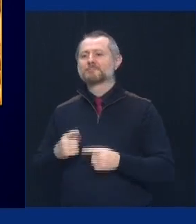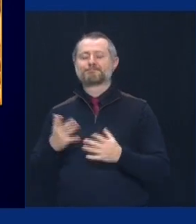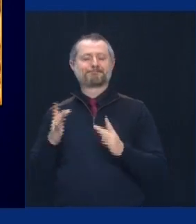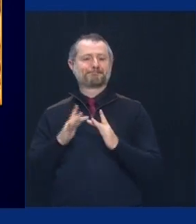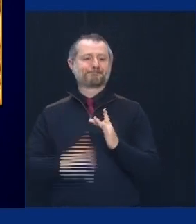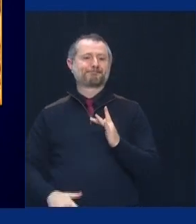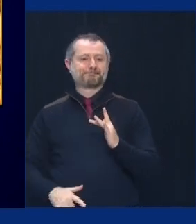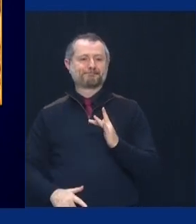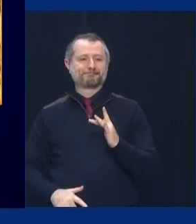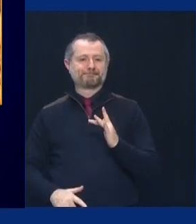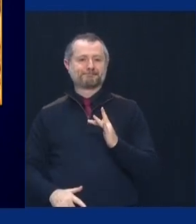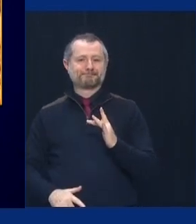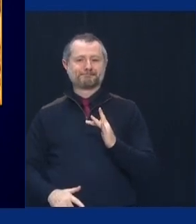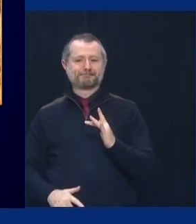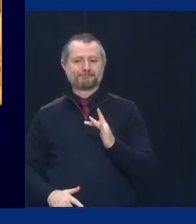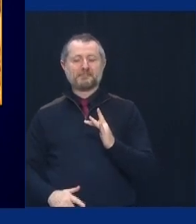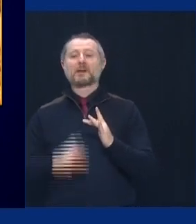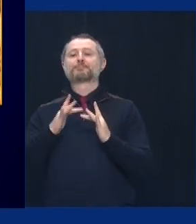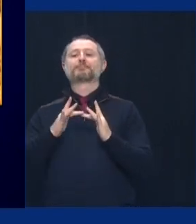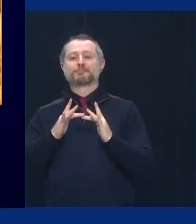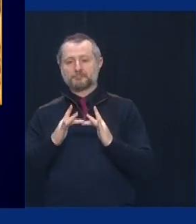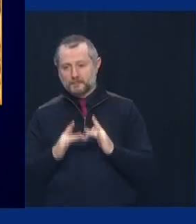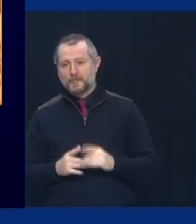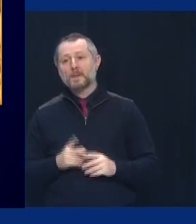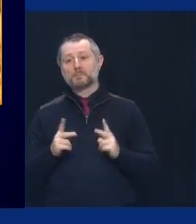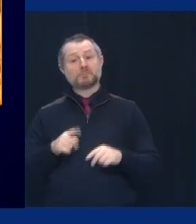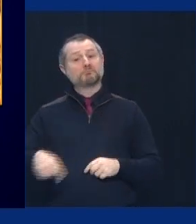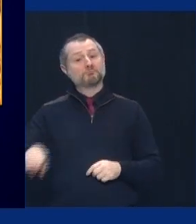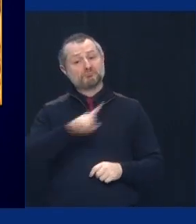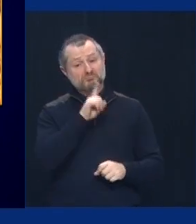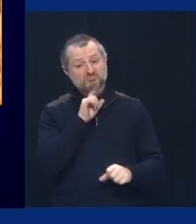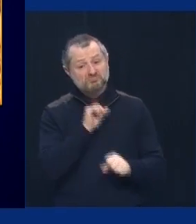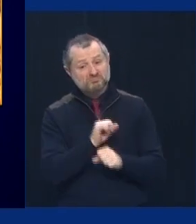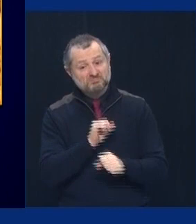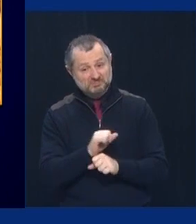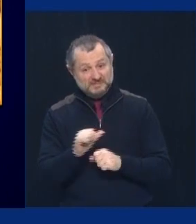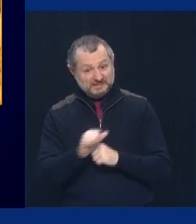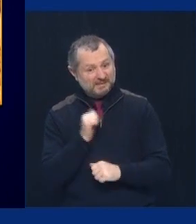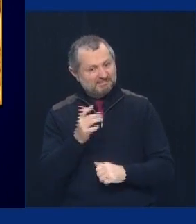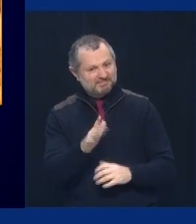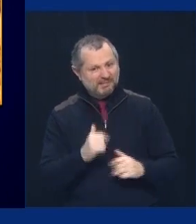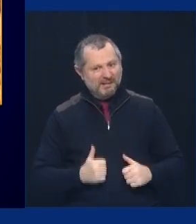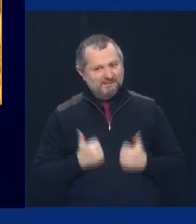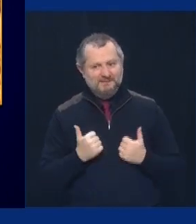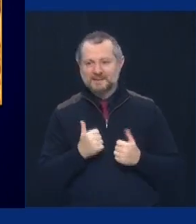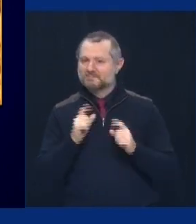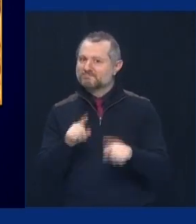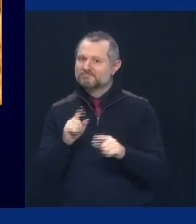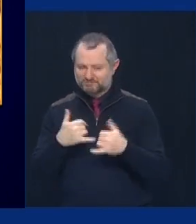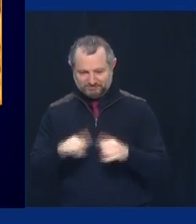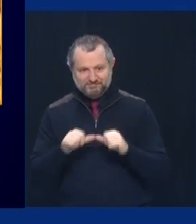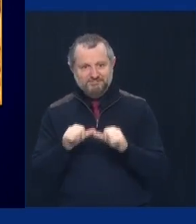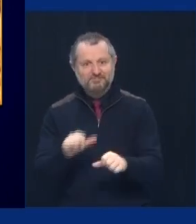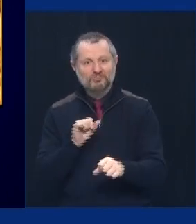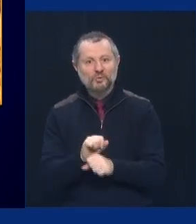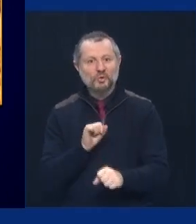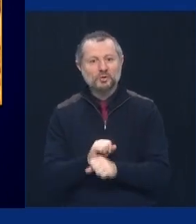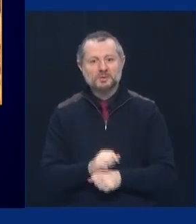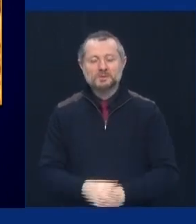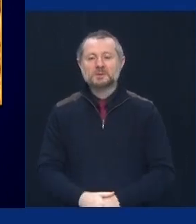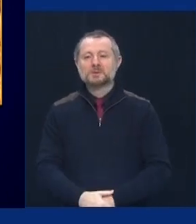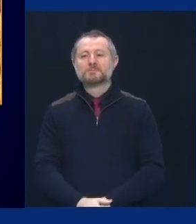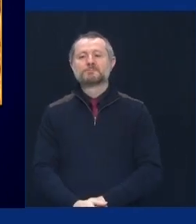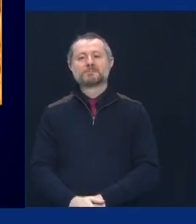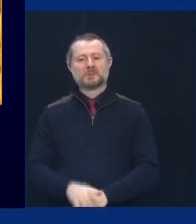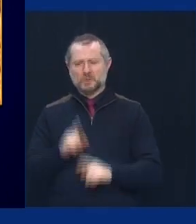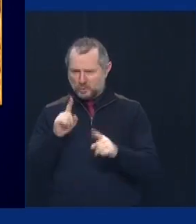folks who literally were endangering their health, and some of them endangering their lives to make